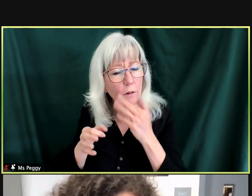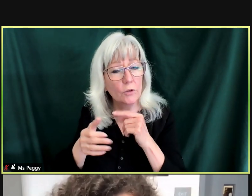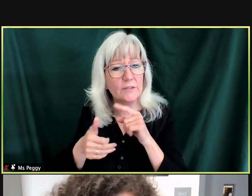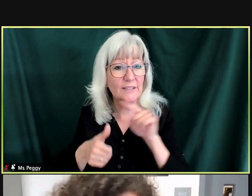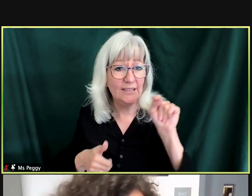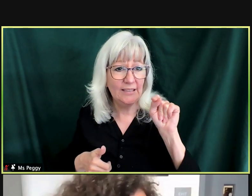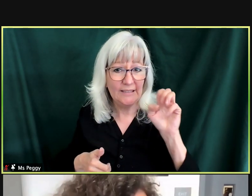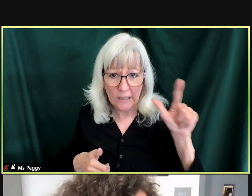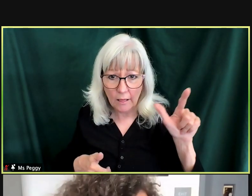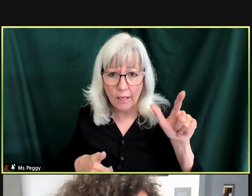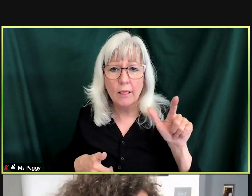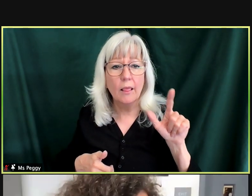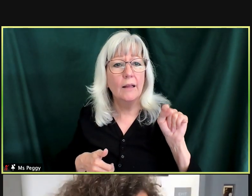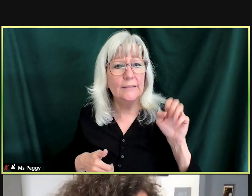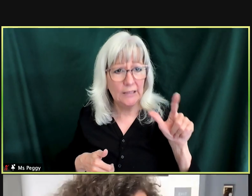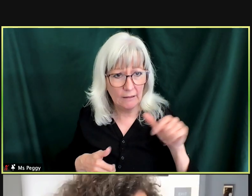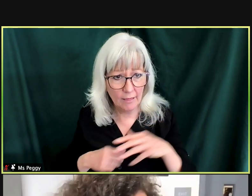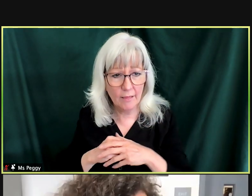Teal.